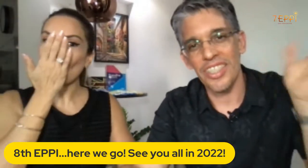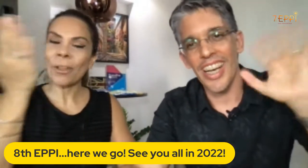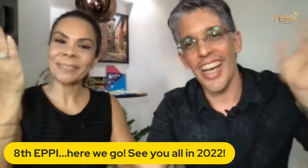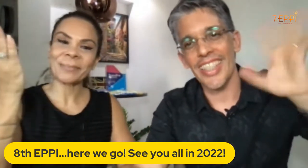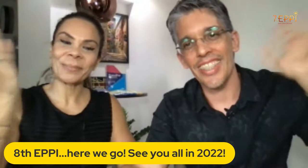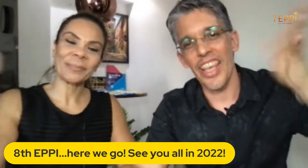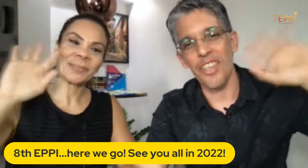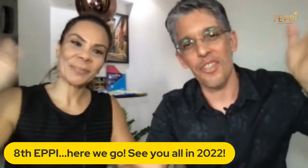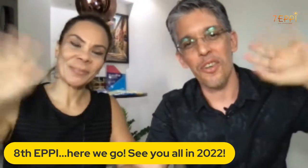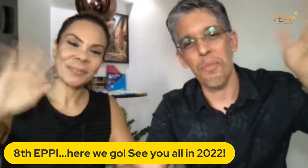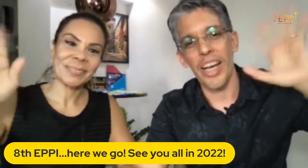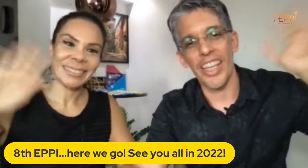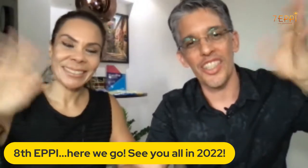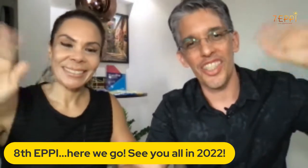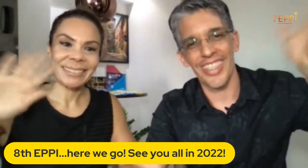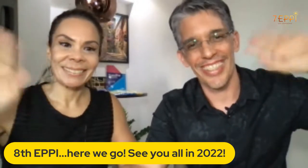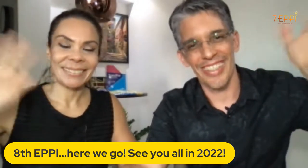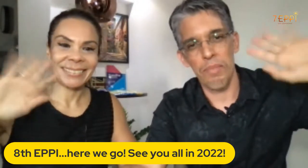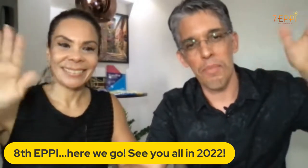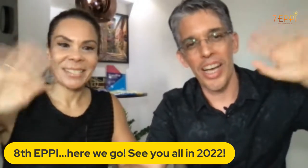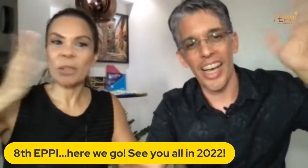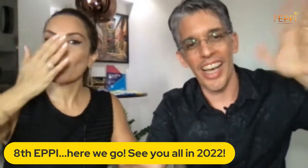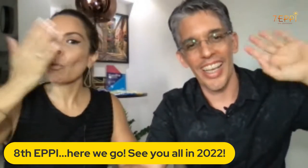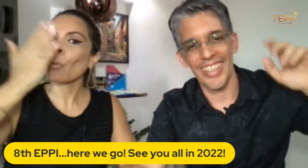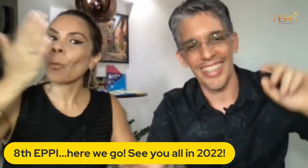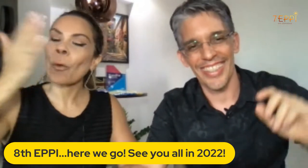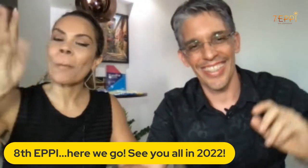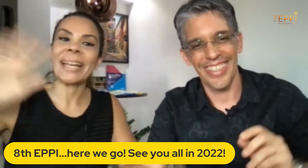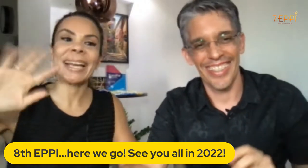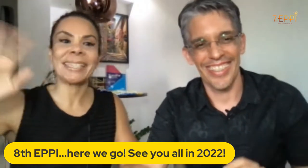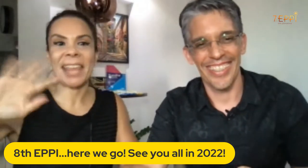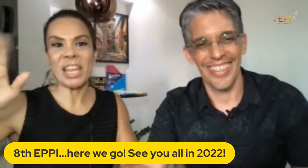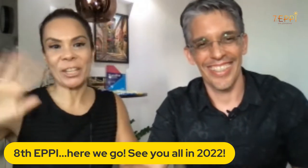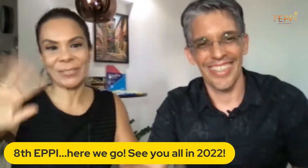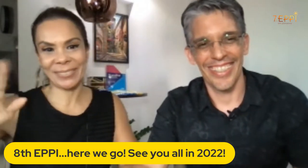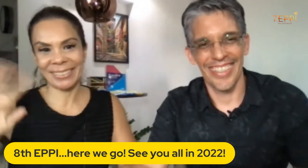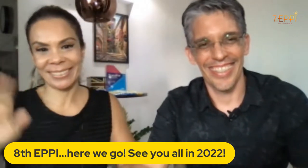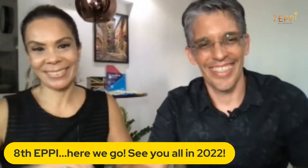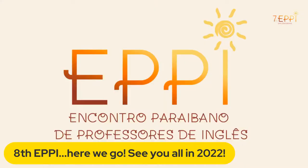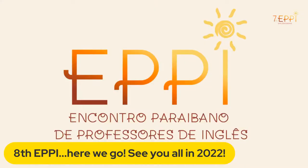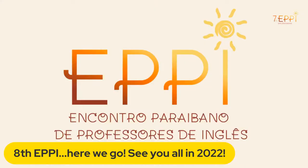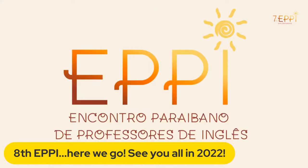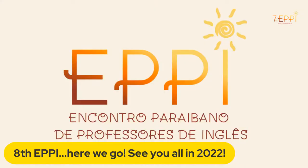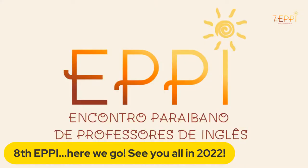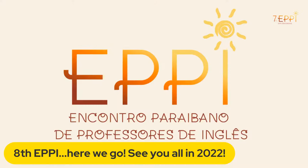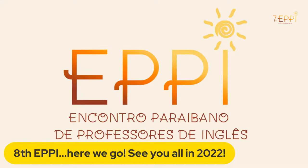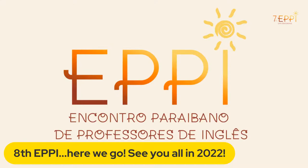It was nice. Thank you so much. Bye bye. Bye guys. Thank you.